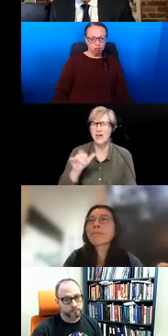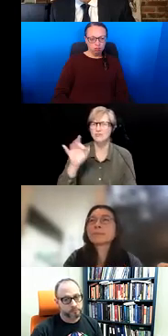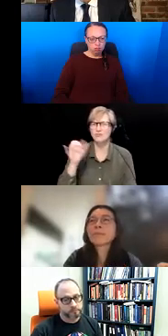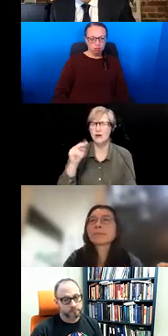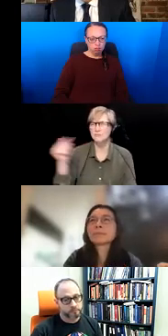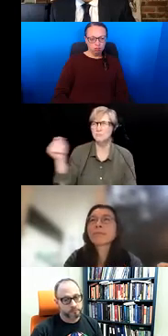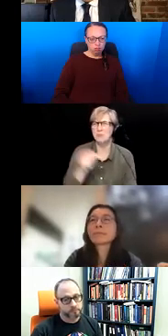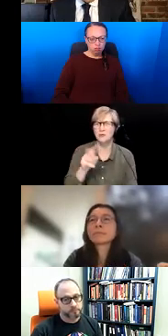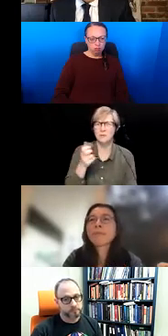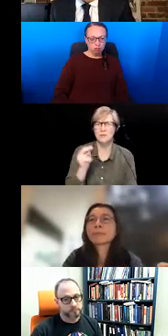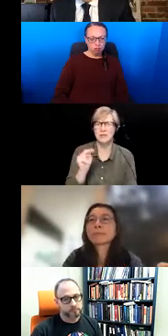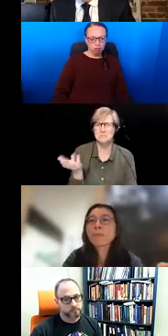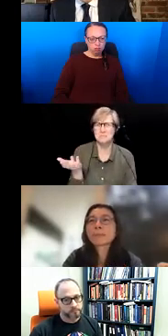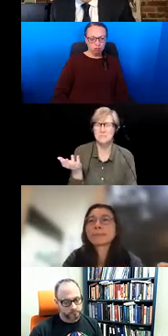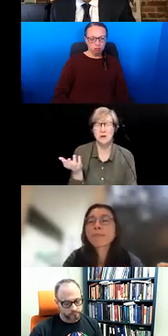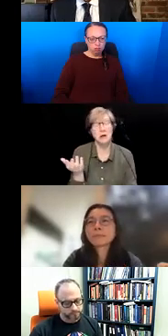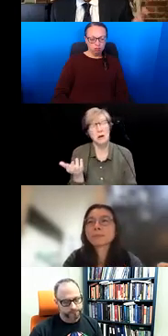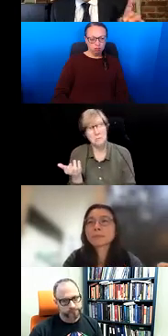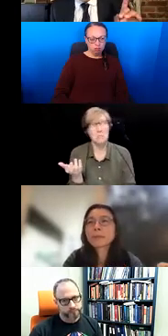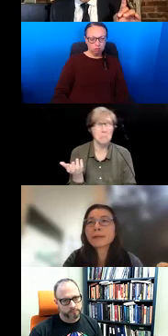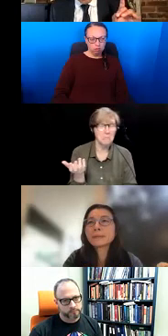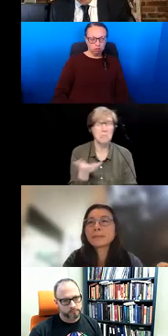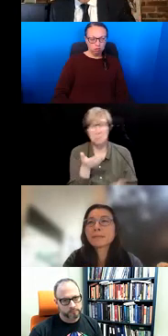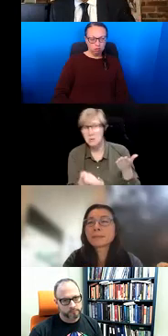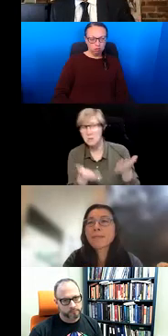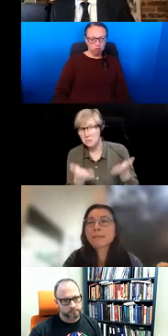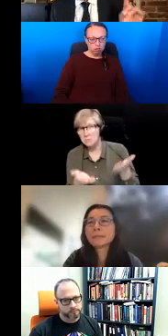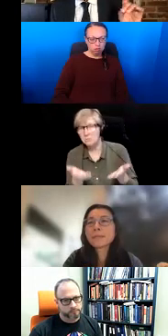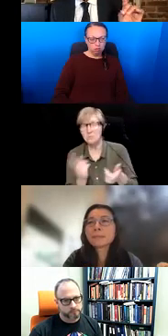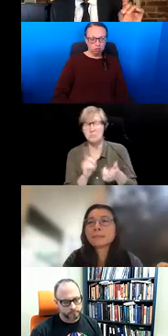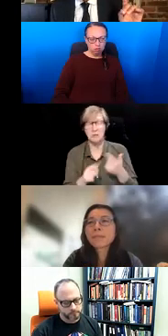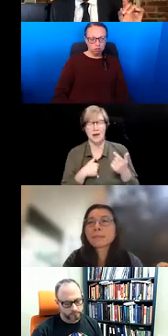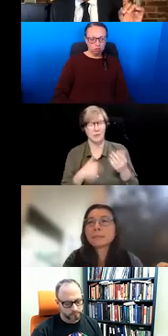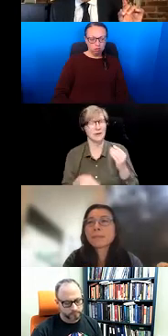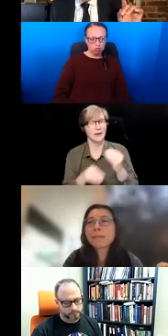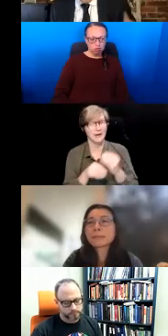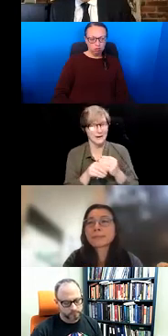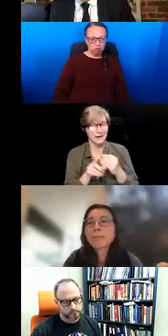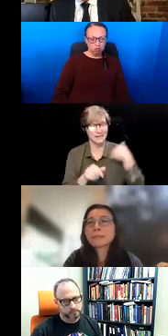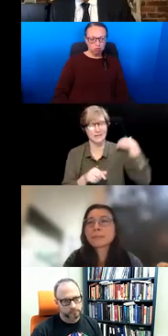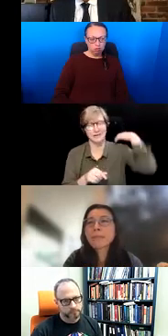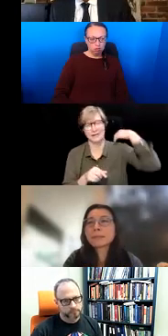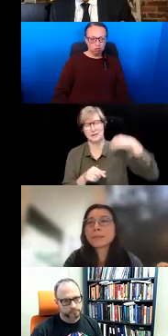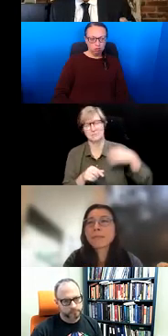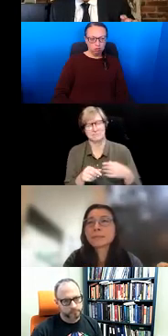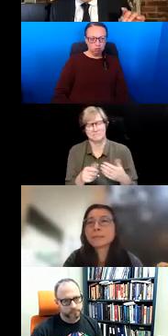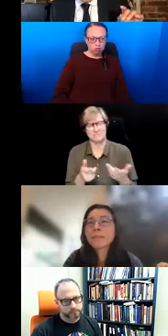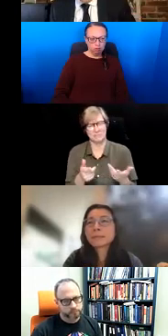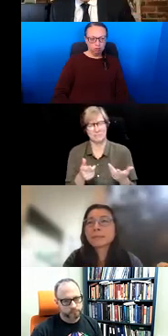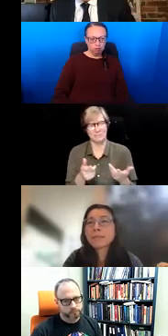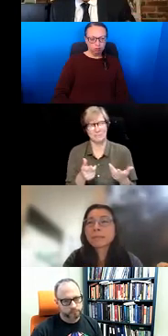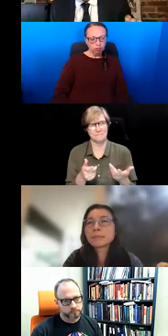know, I'd be inclined to say that might be the case. But what I would also say is that it is very uncommon